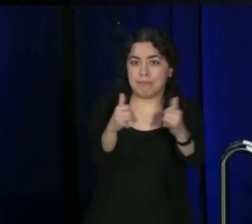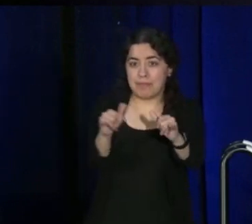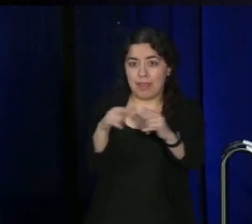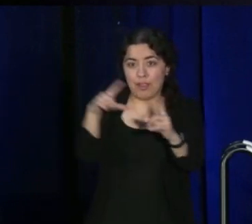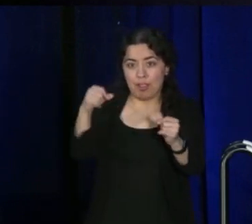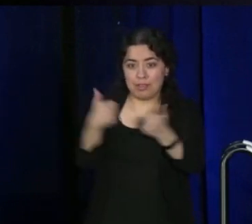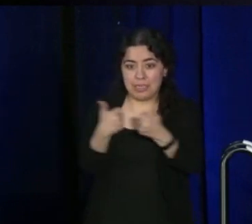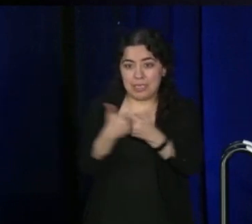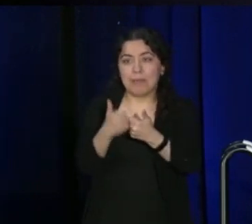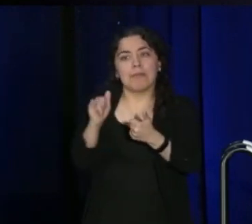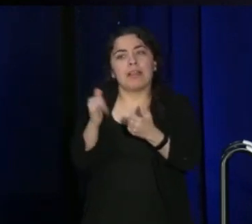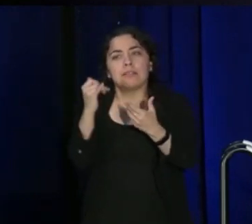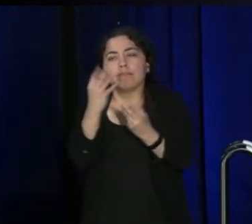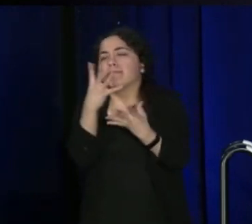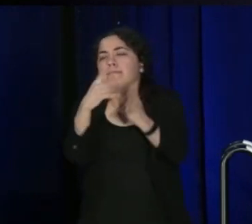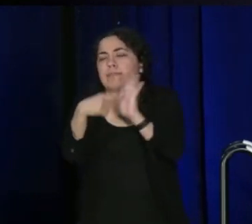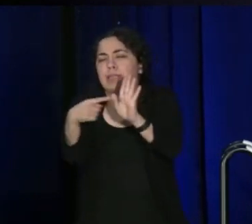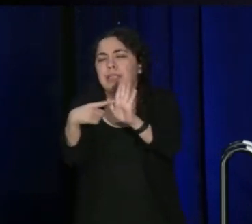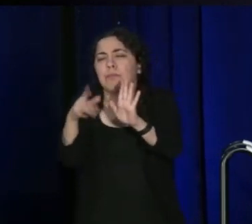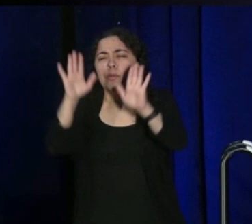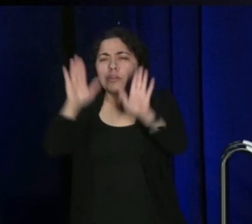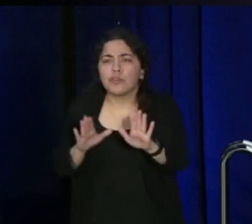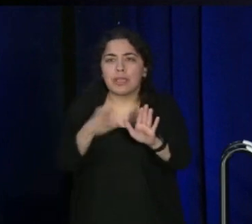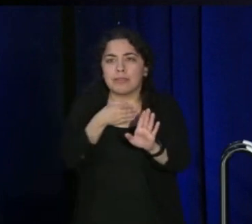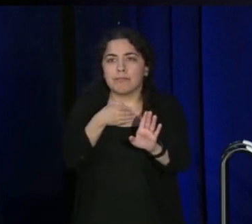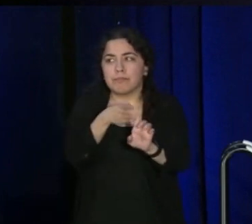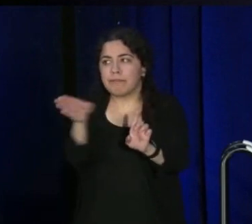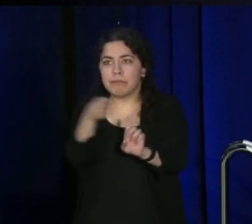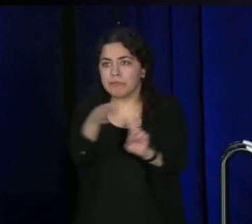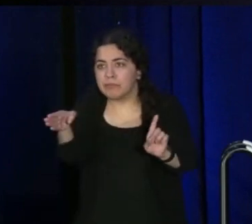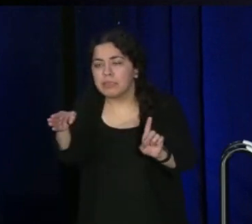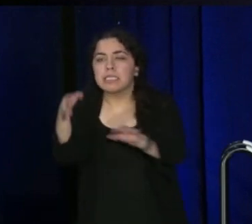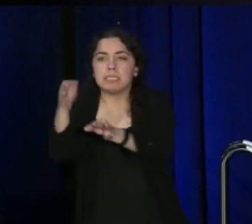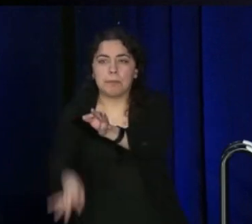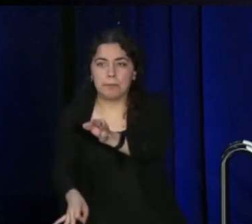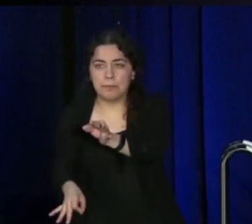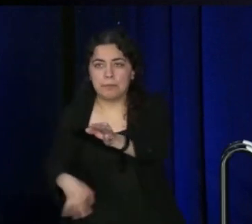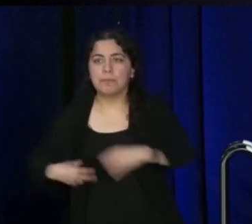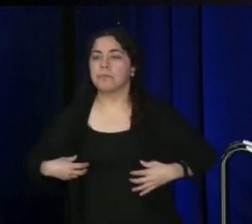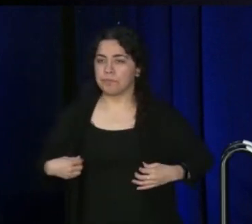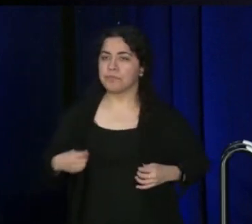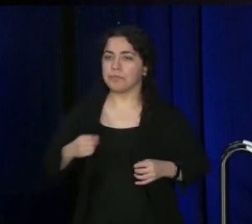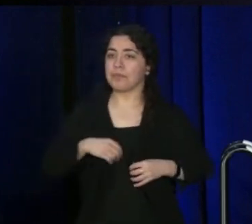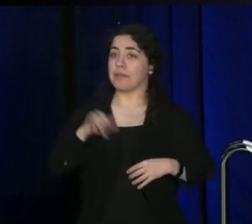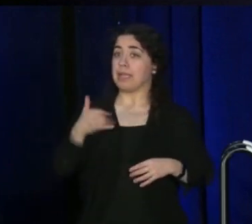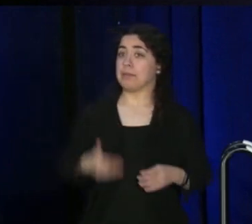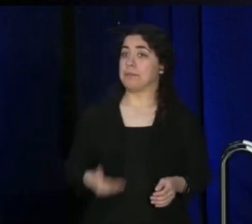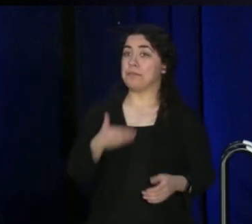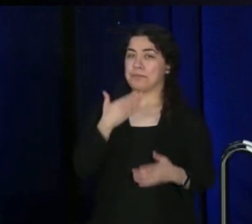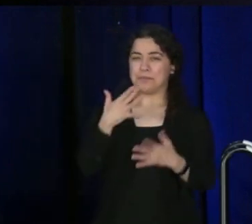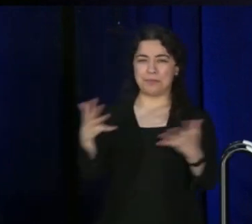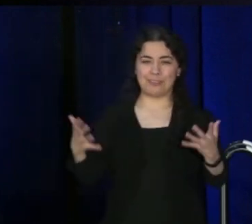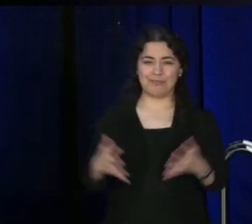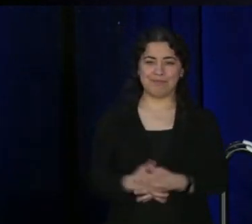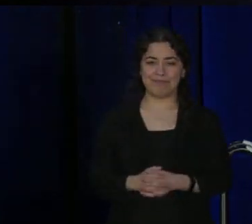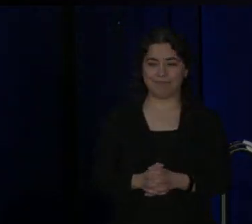of building with a great amount of pivoting and simplicity. So that is me. Thank you very much.